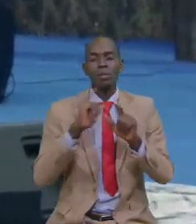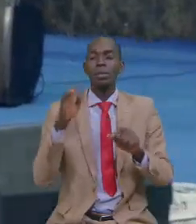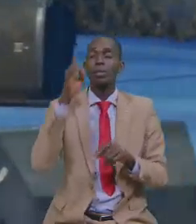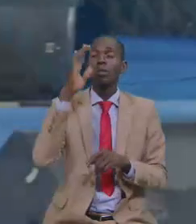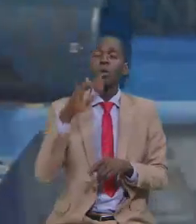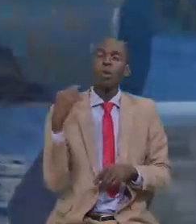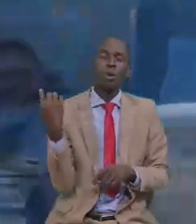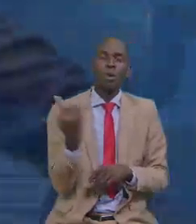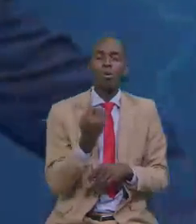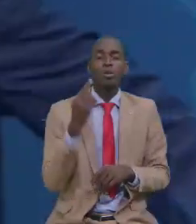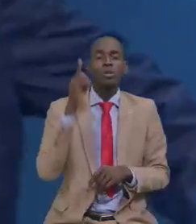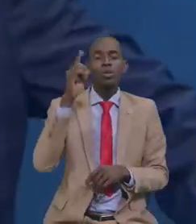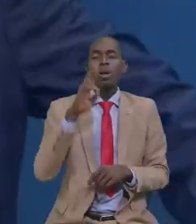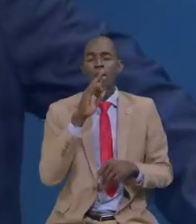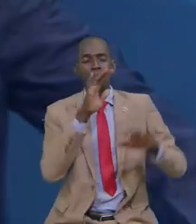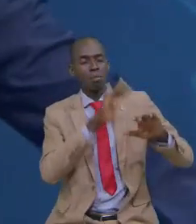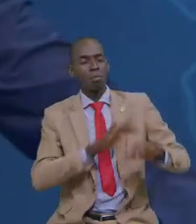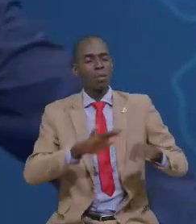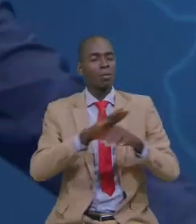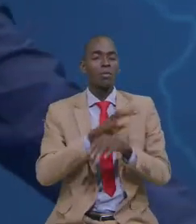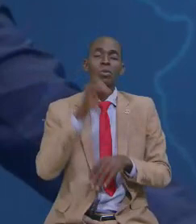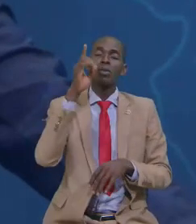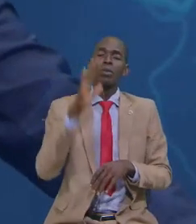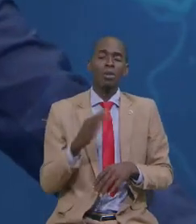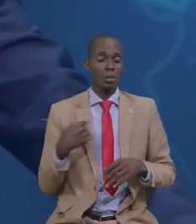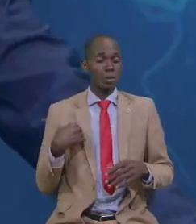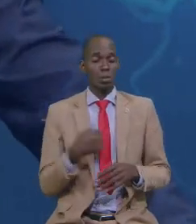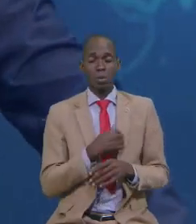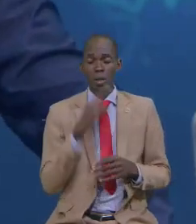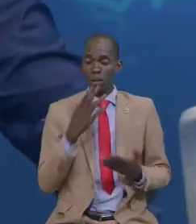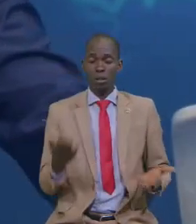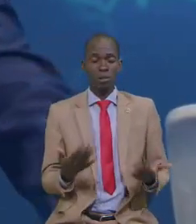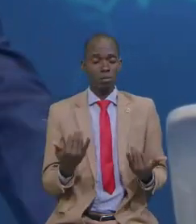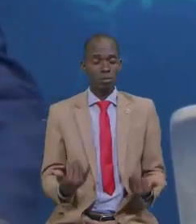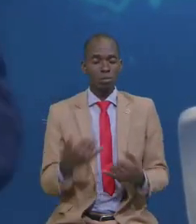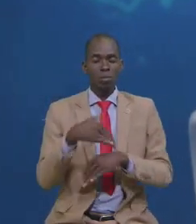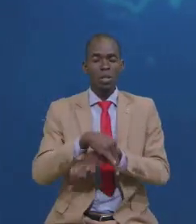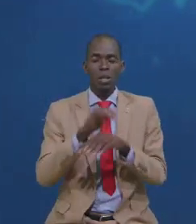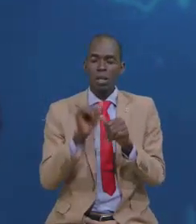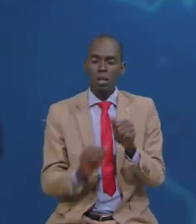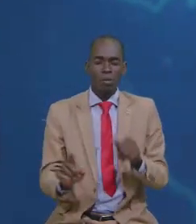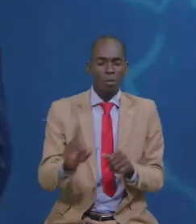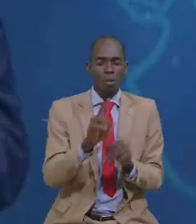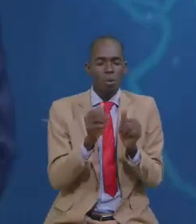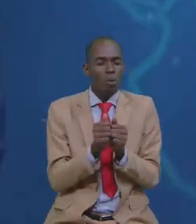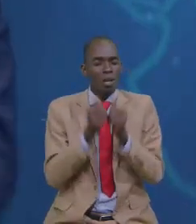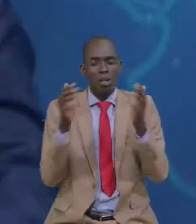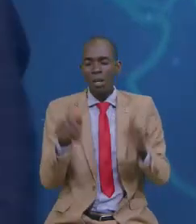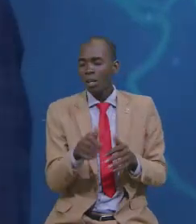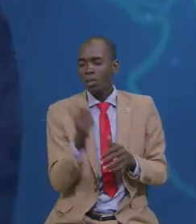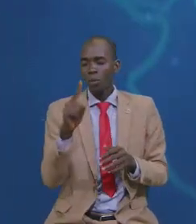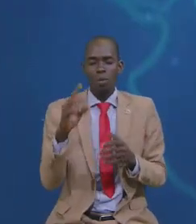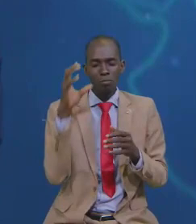are compassionate, merciful God. And here we come tonight. Everyone, without any exception, you are